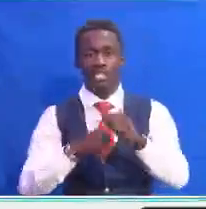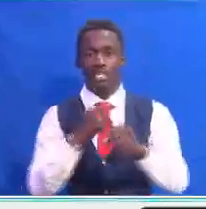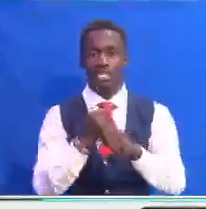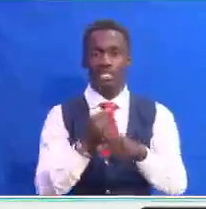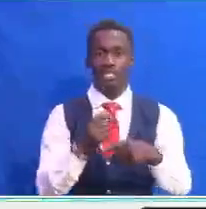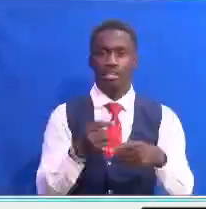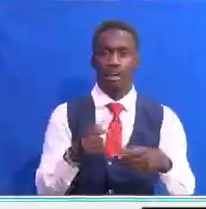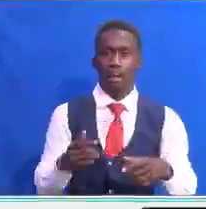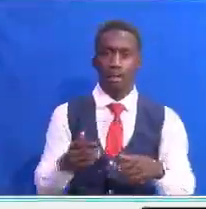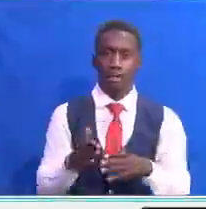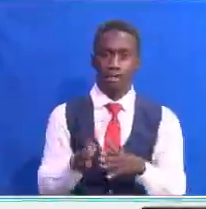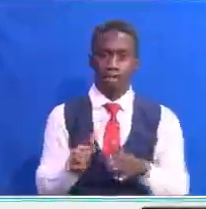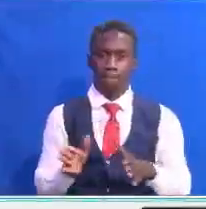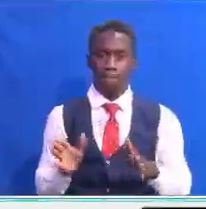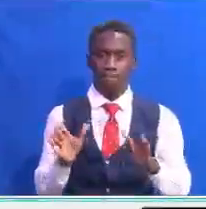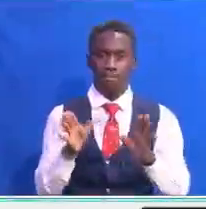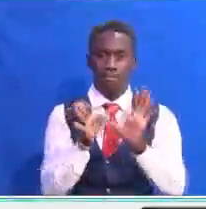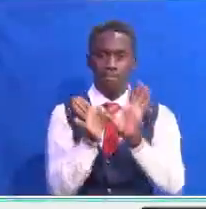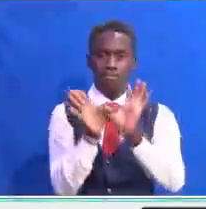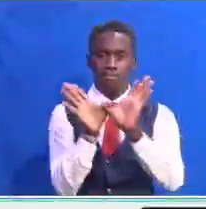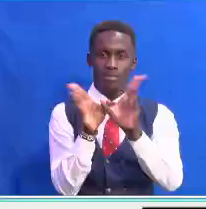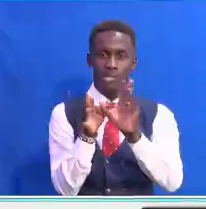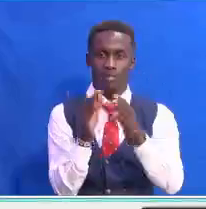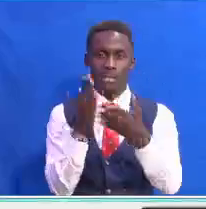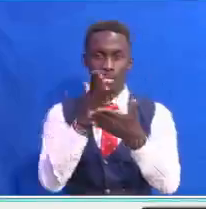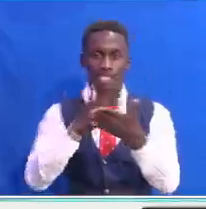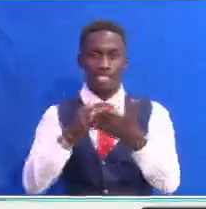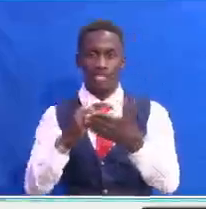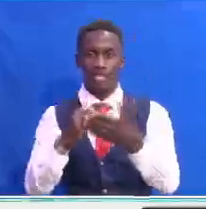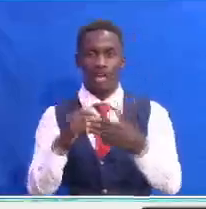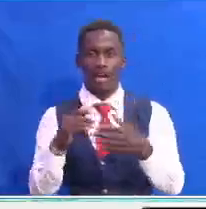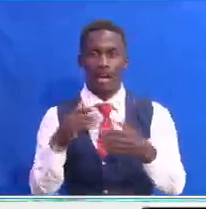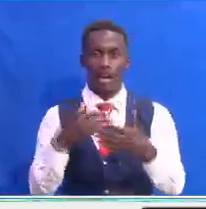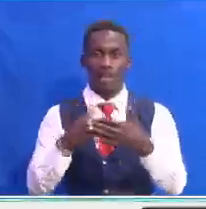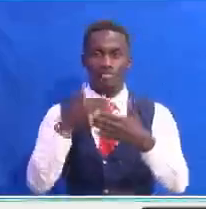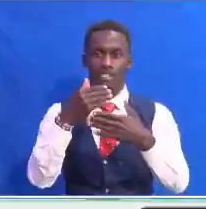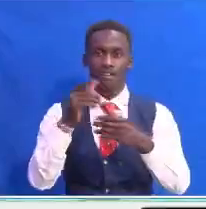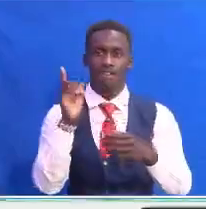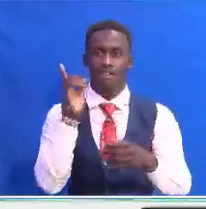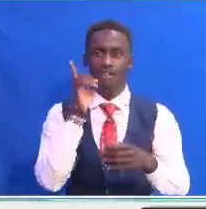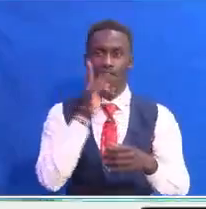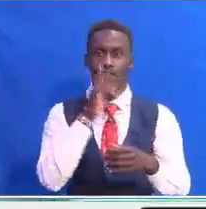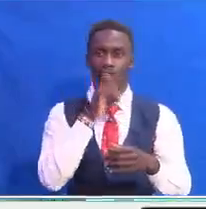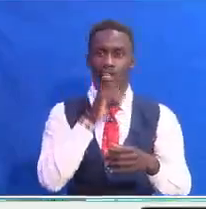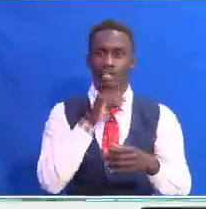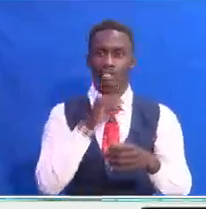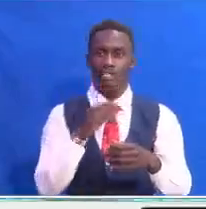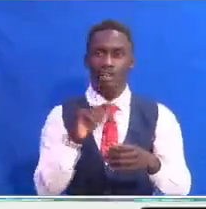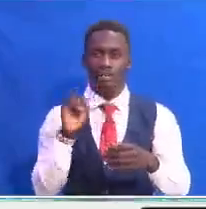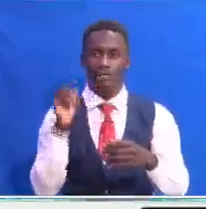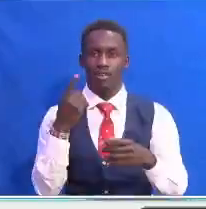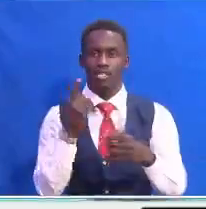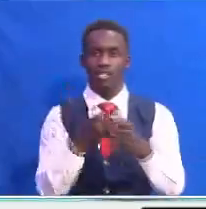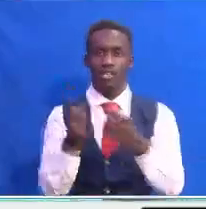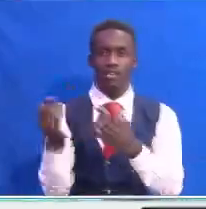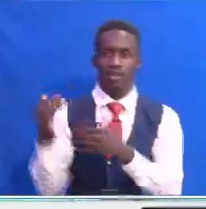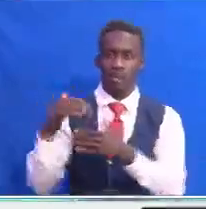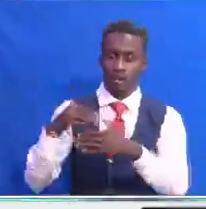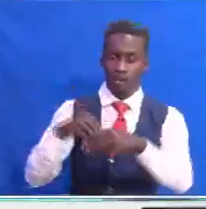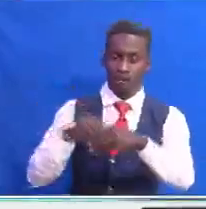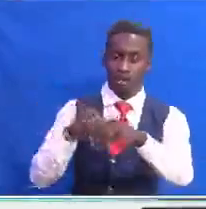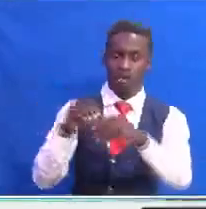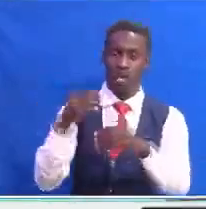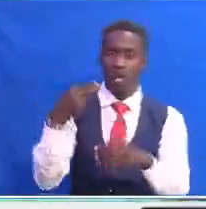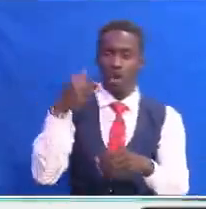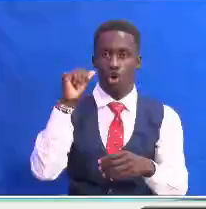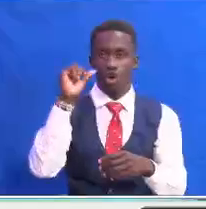butterfly category as Salima Omar took gold after finishing in a time of 1 minute 40.75 seconds, followed by Hope Kayla and Nona